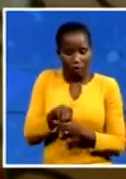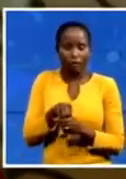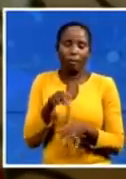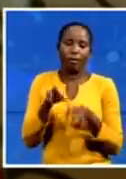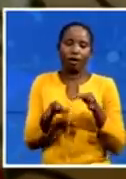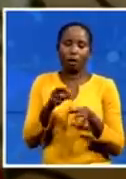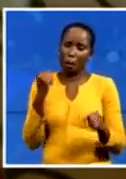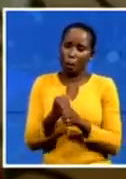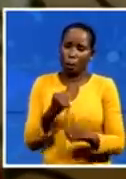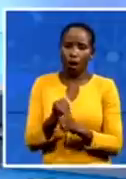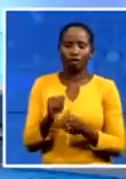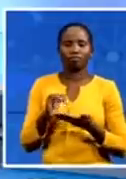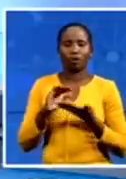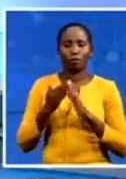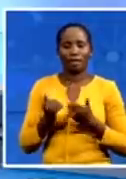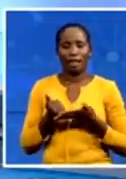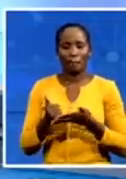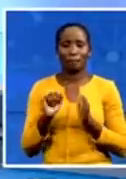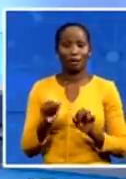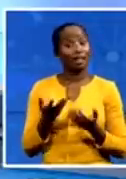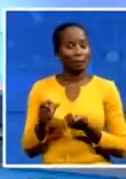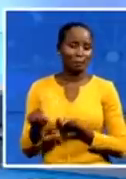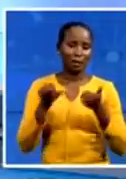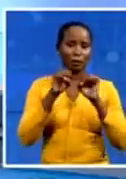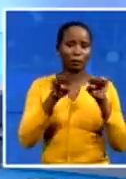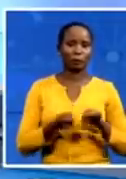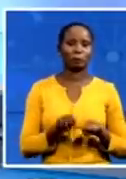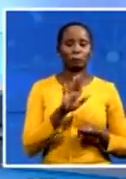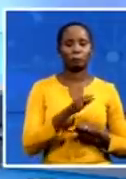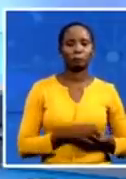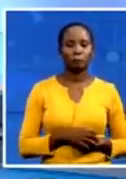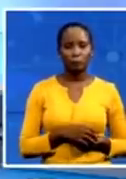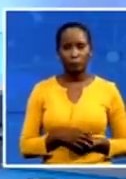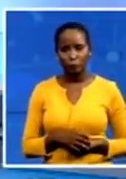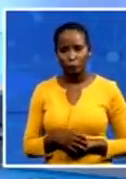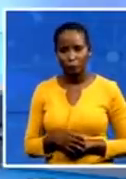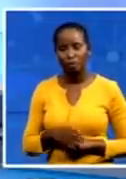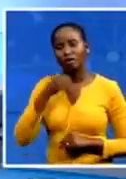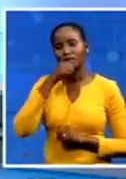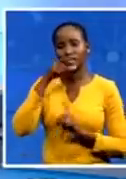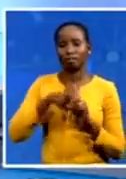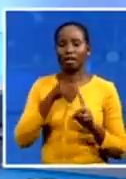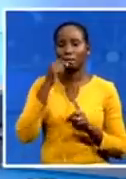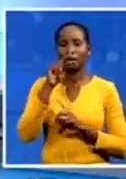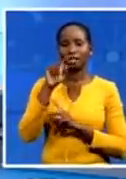back to you in studio. SABC reporter there, Natasha Phiriis, in conversation with Mbali Ntuli, who's just resigned.